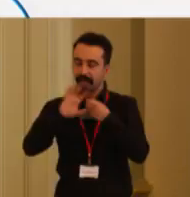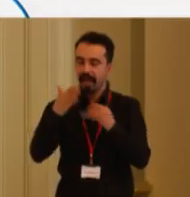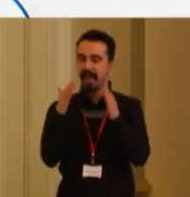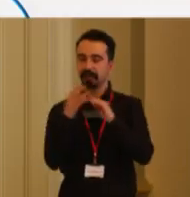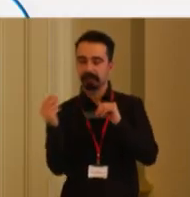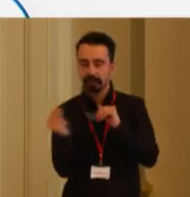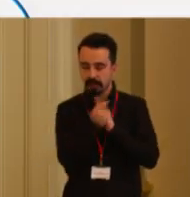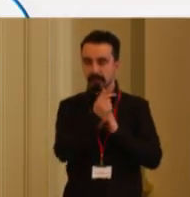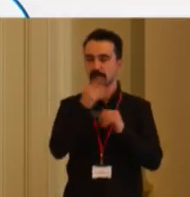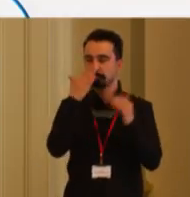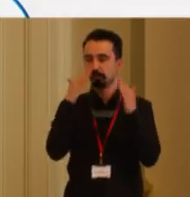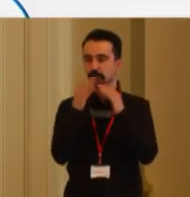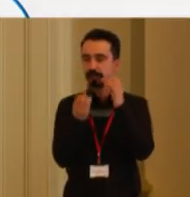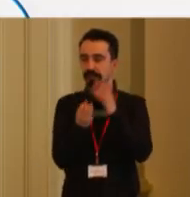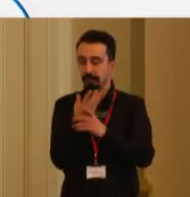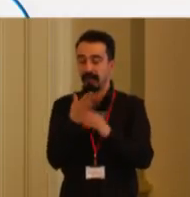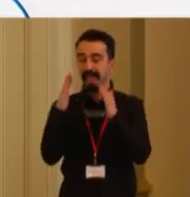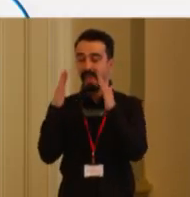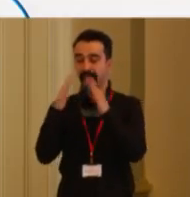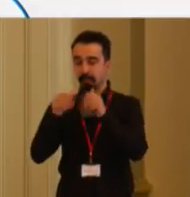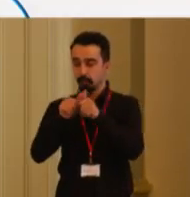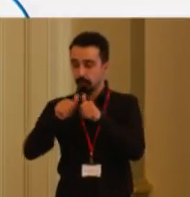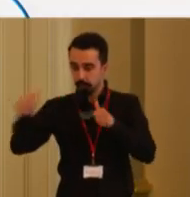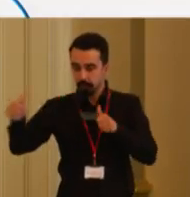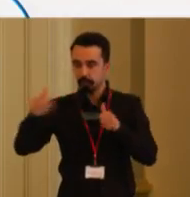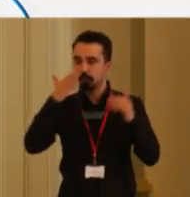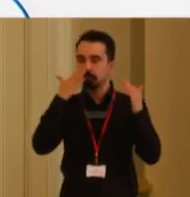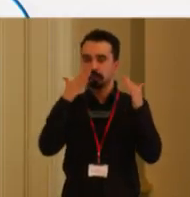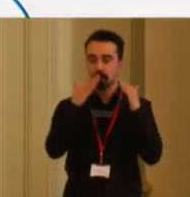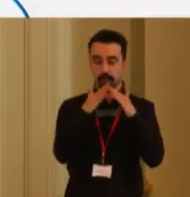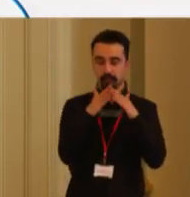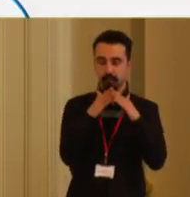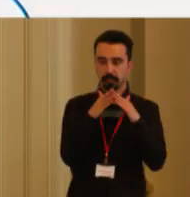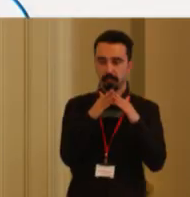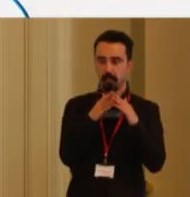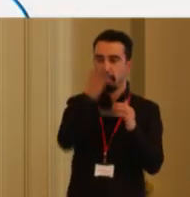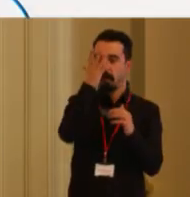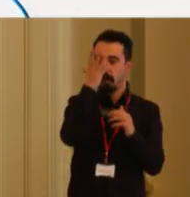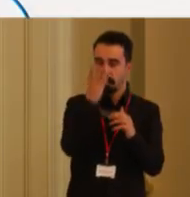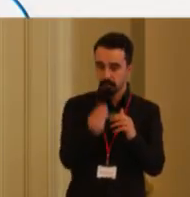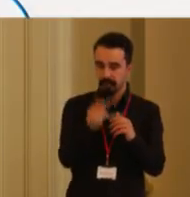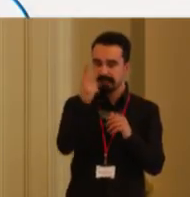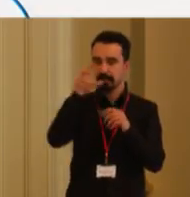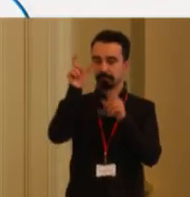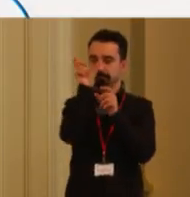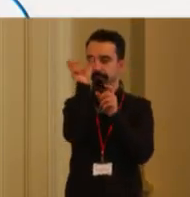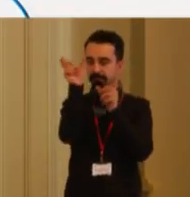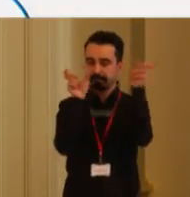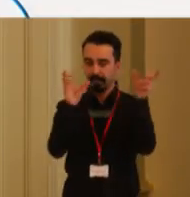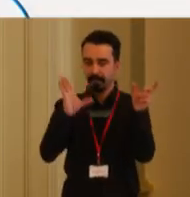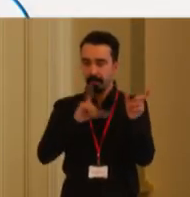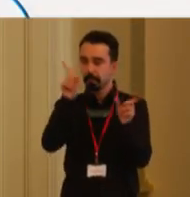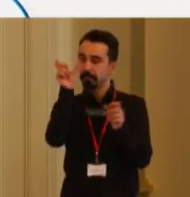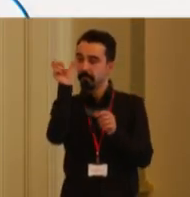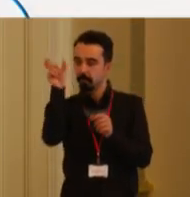in an harmonious manner by staying at home or staying away from home. Staying away from home, there are two headings